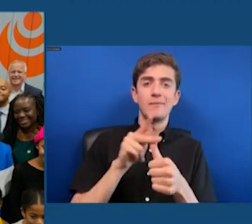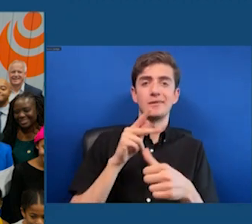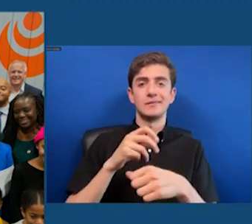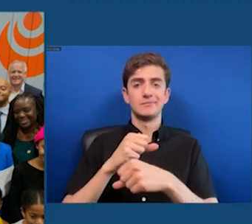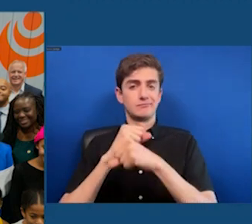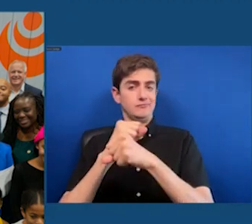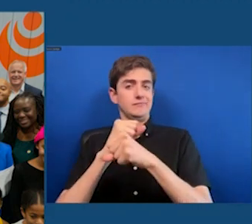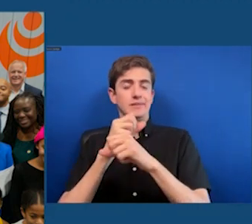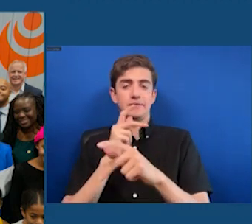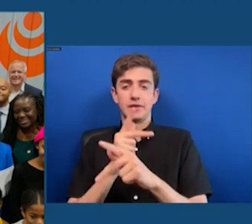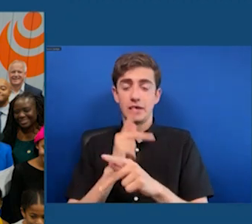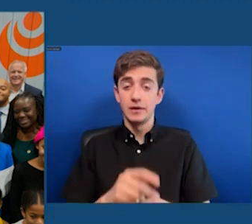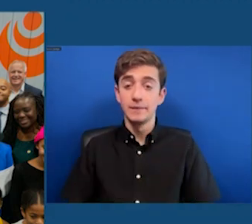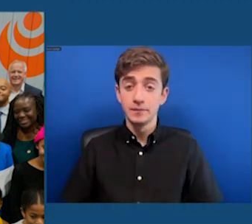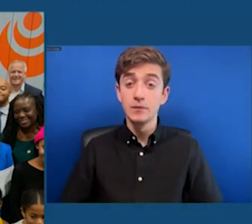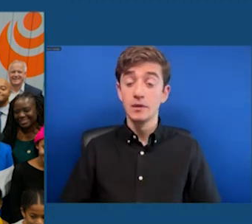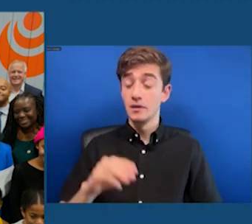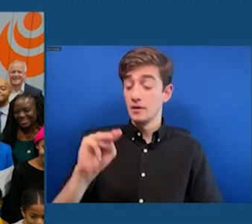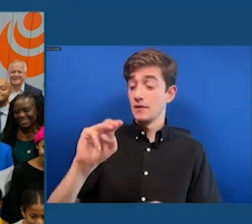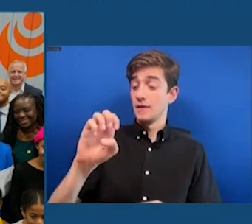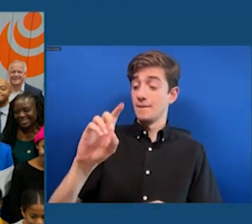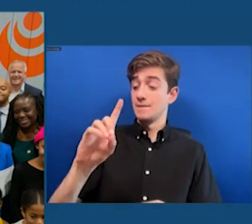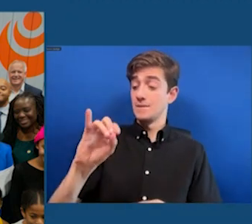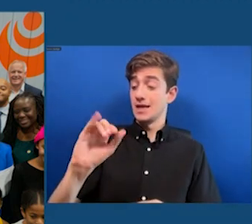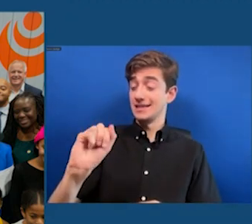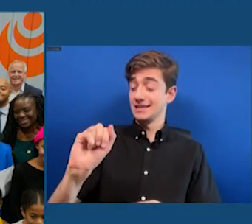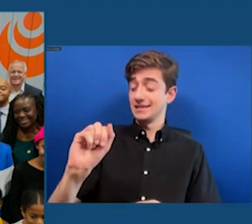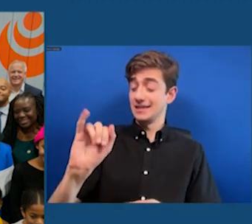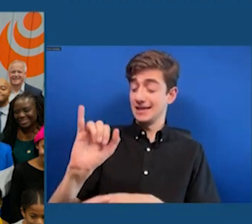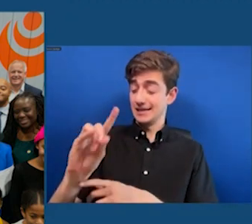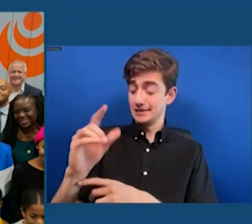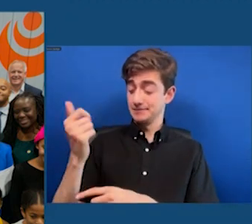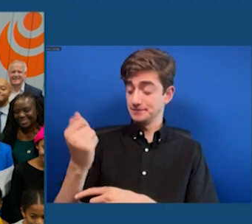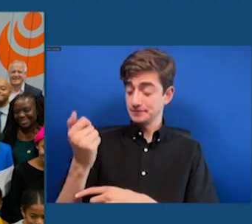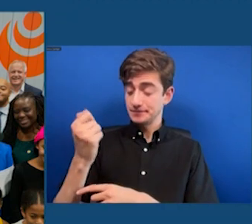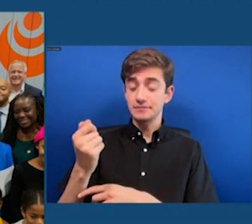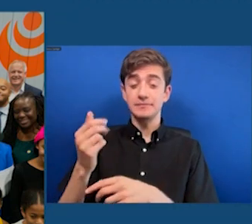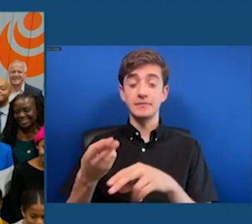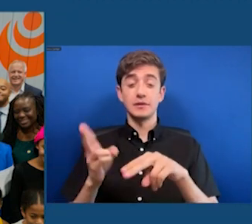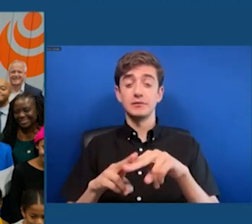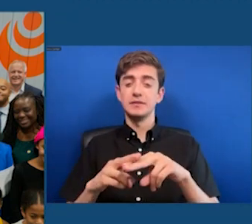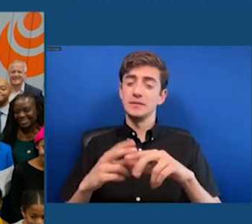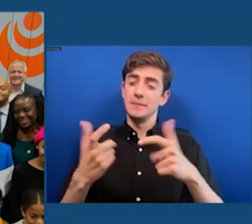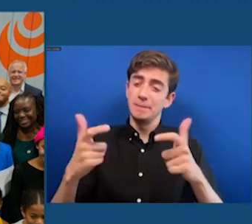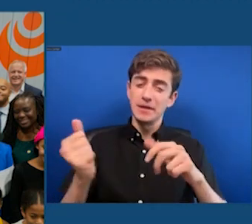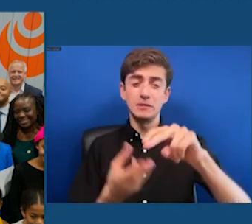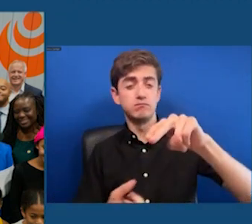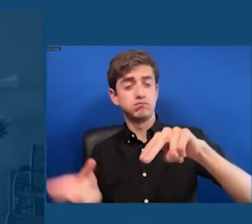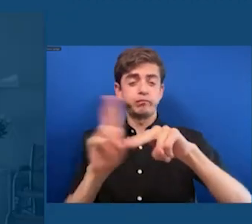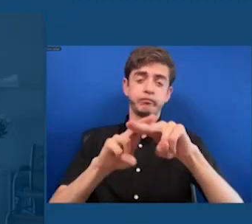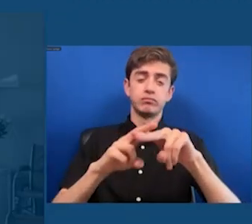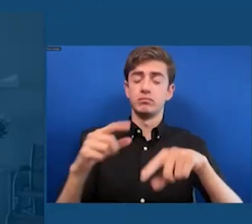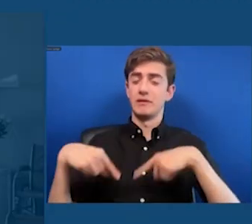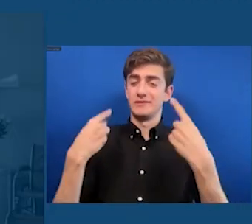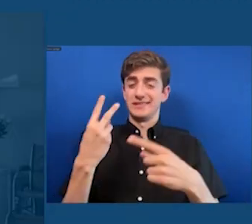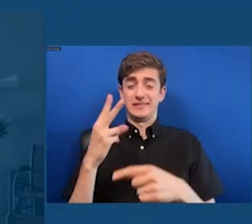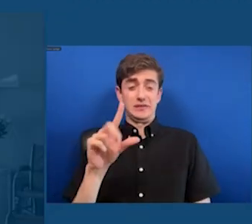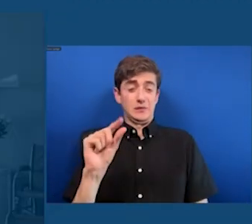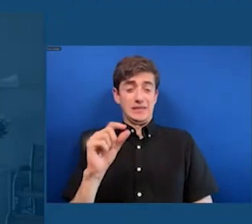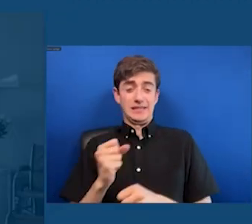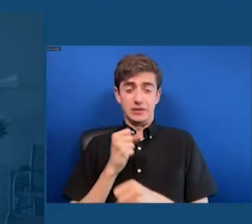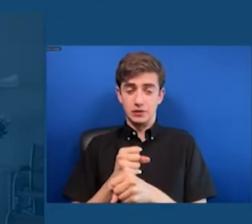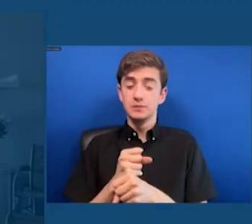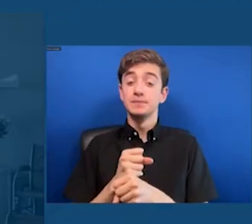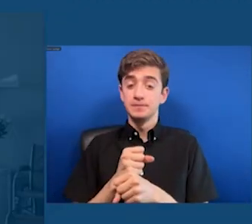largest Medicaid rate increases for hospitals and nursing homes in 2 decades. This year, we're